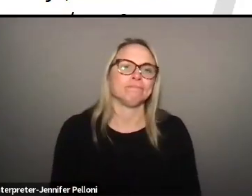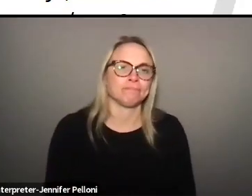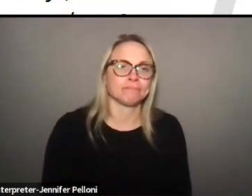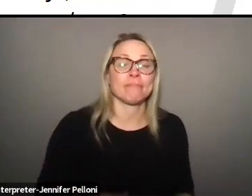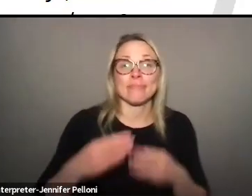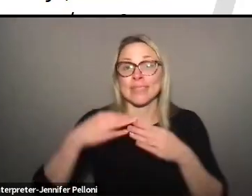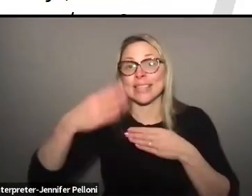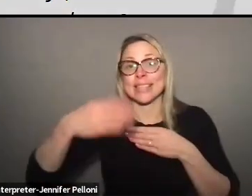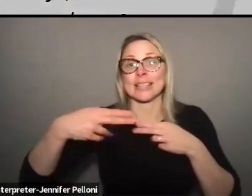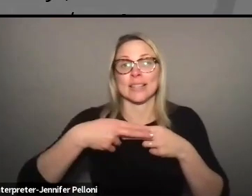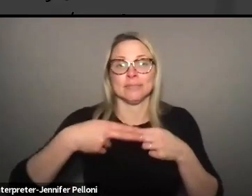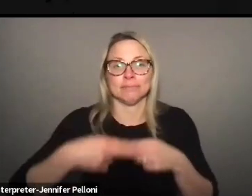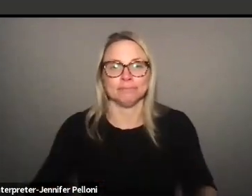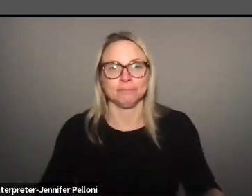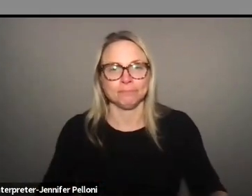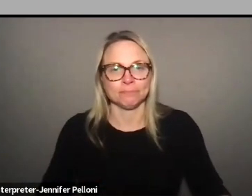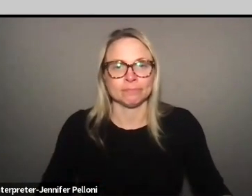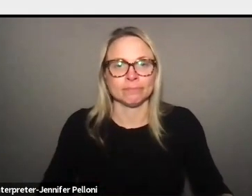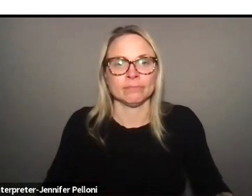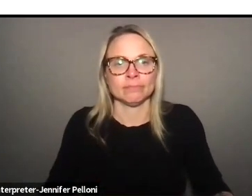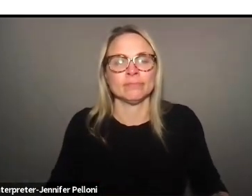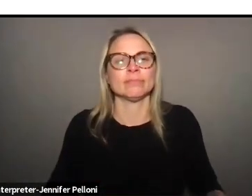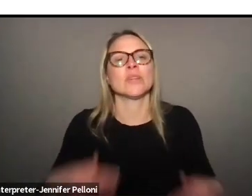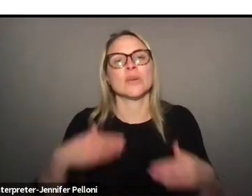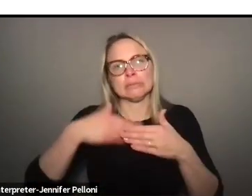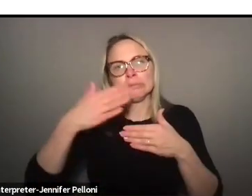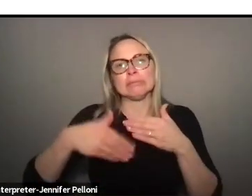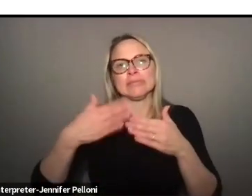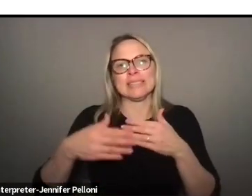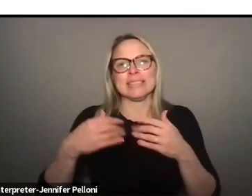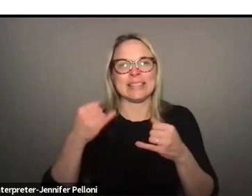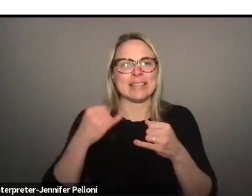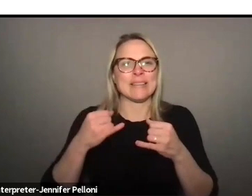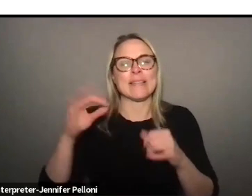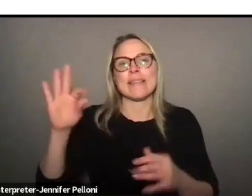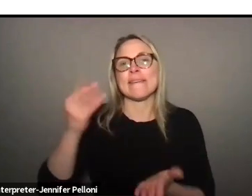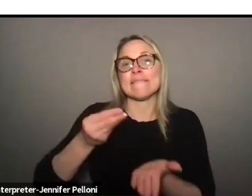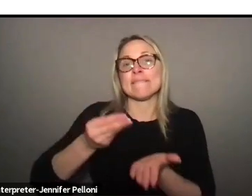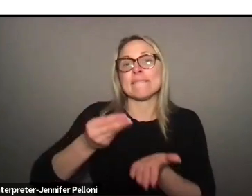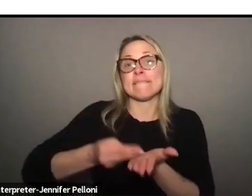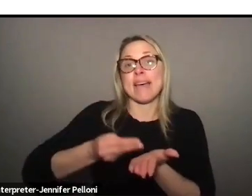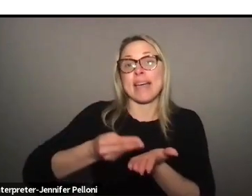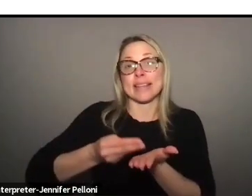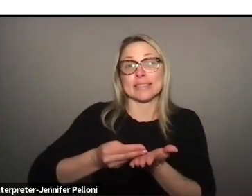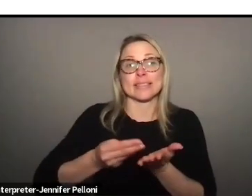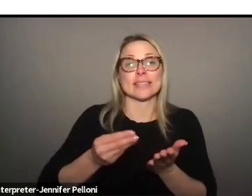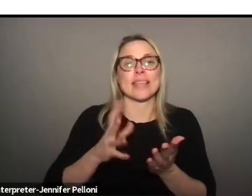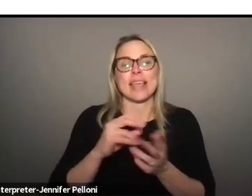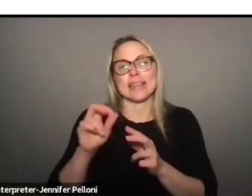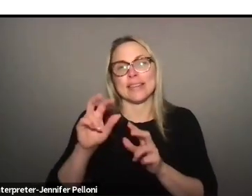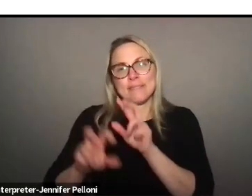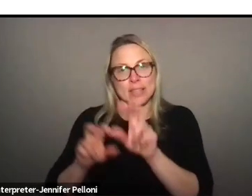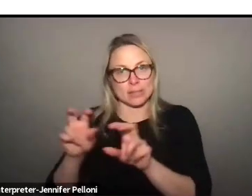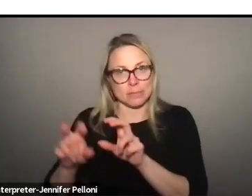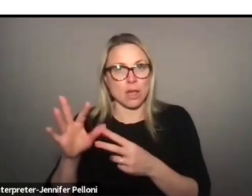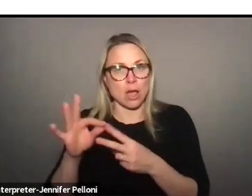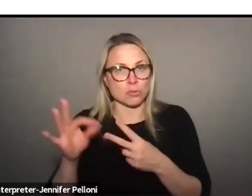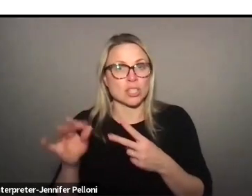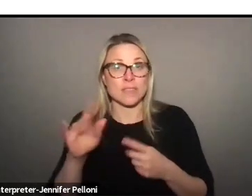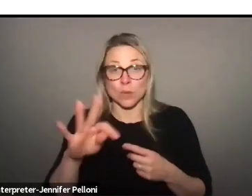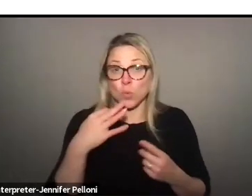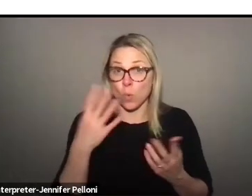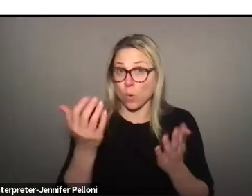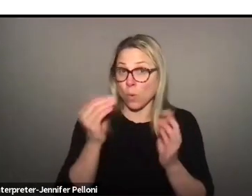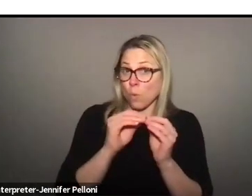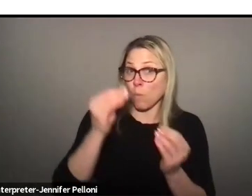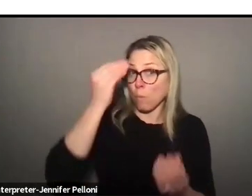next slide, please. As we're advancing past the finance options and the investment options, if you want to learn more